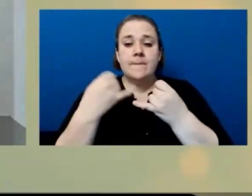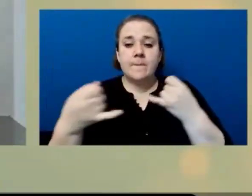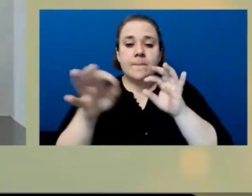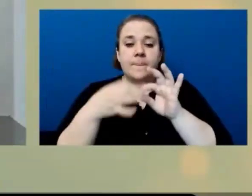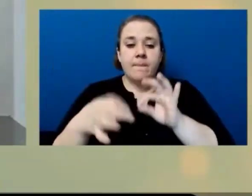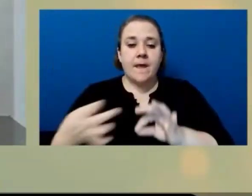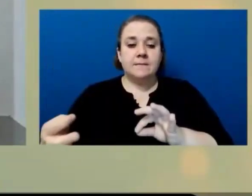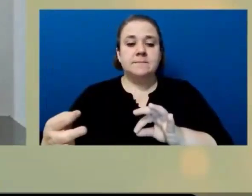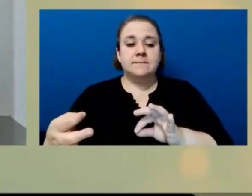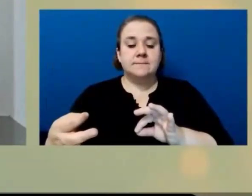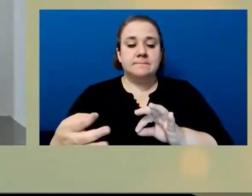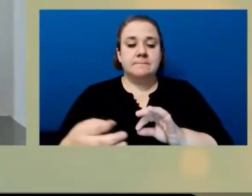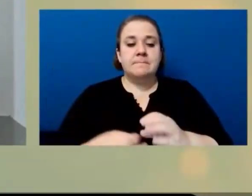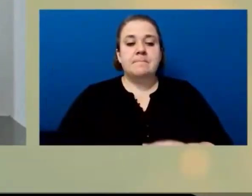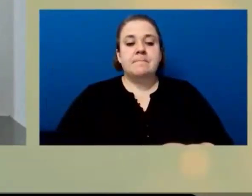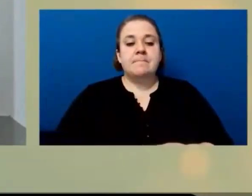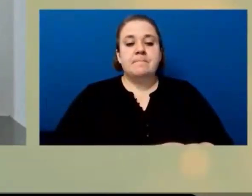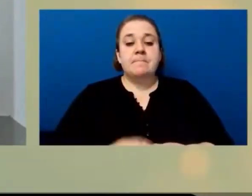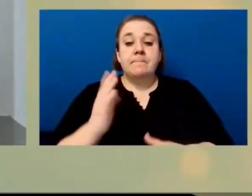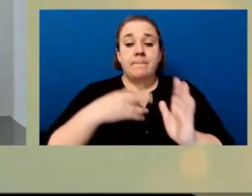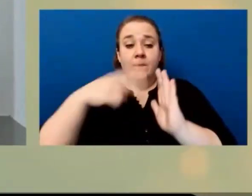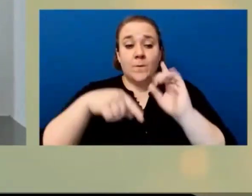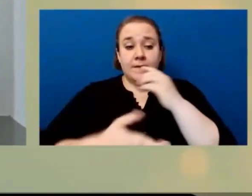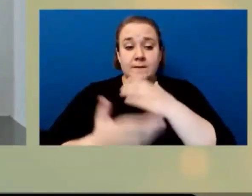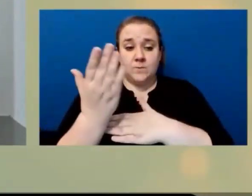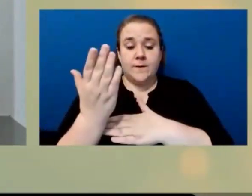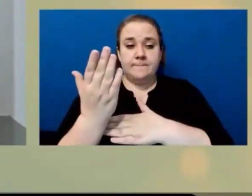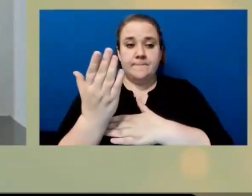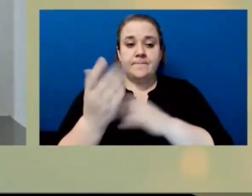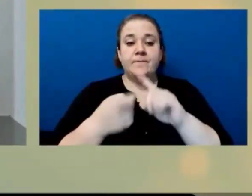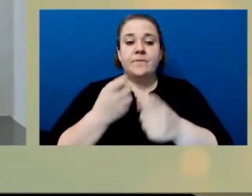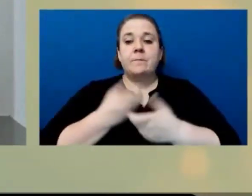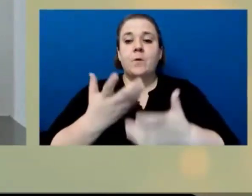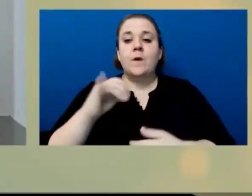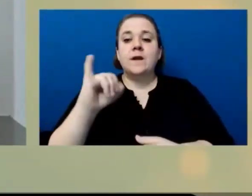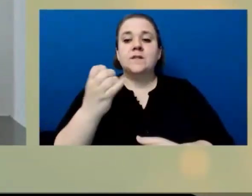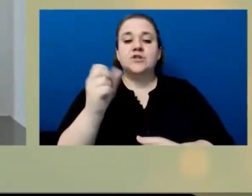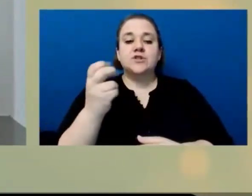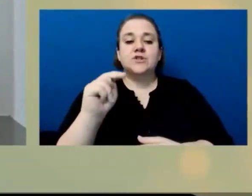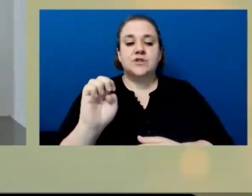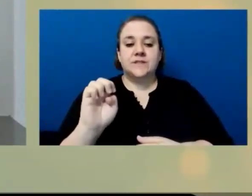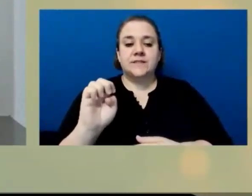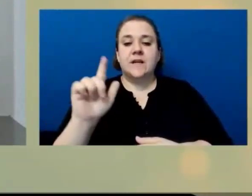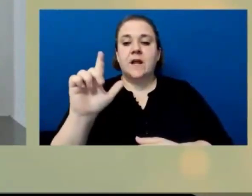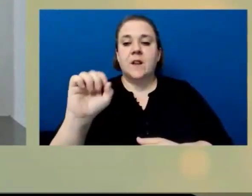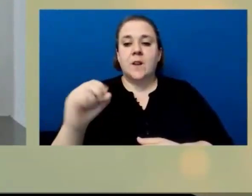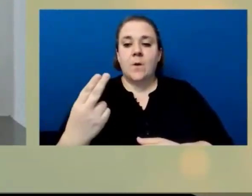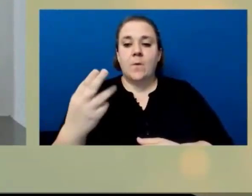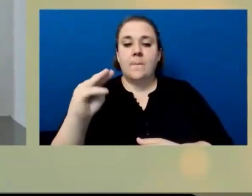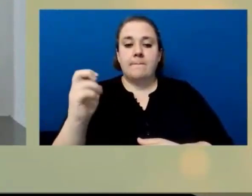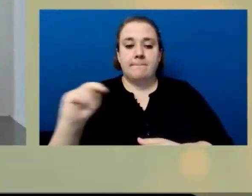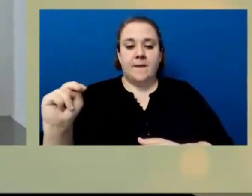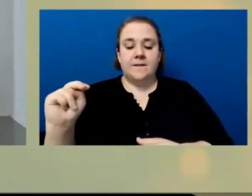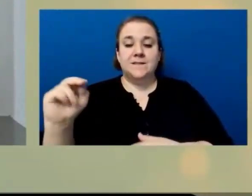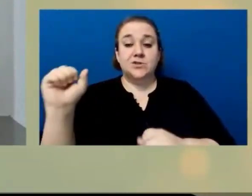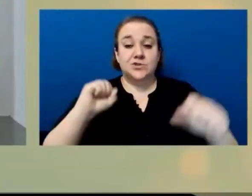Vine and branch, we're connected in this world of sound and echo, figure